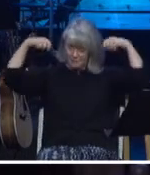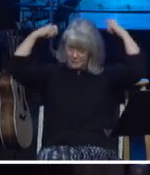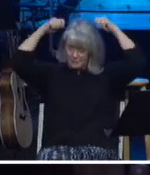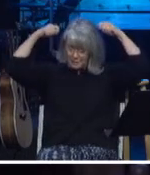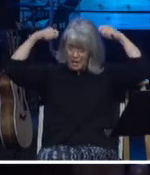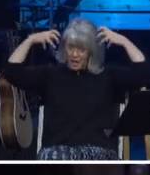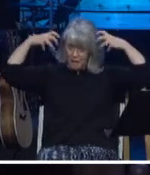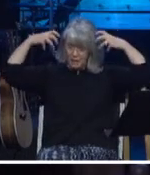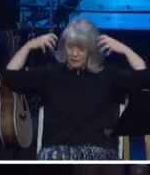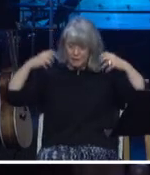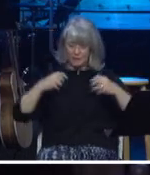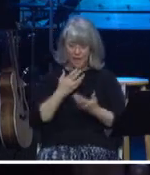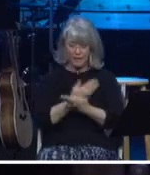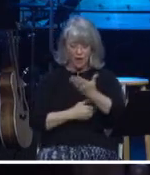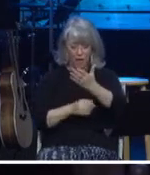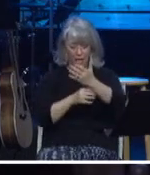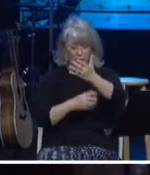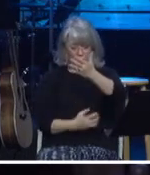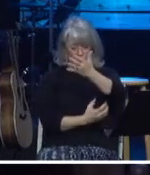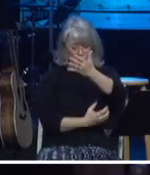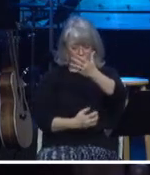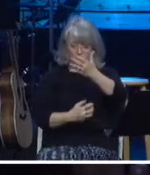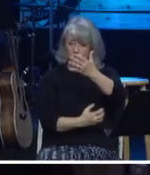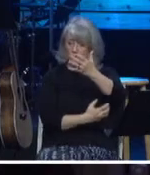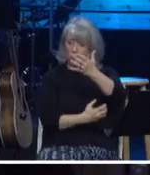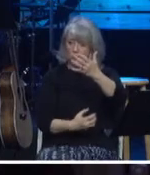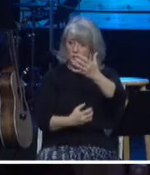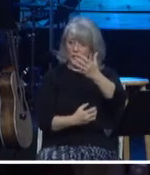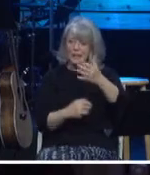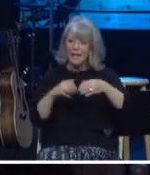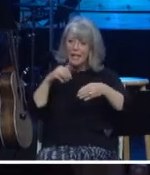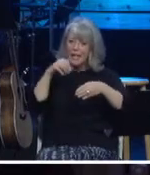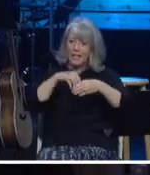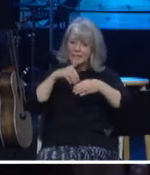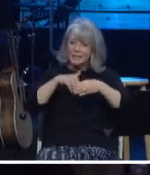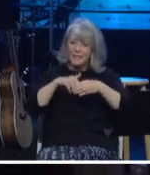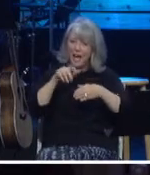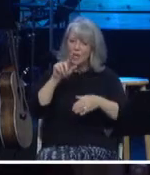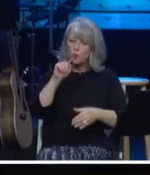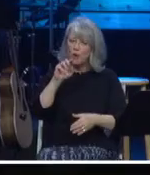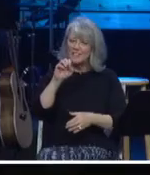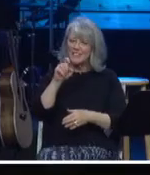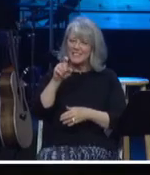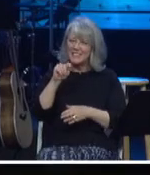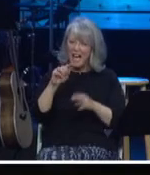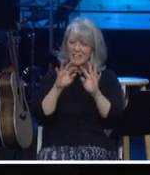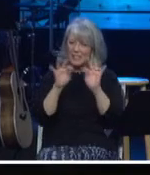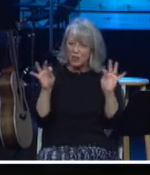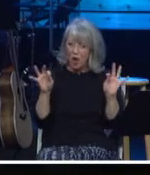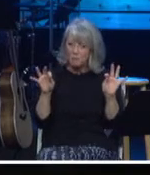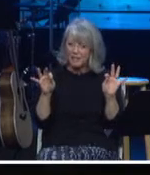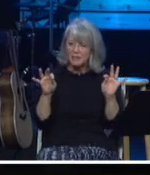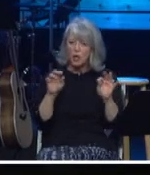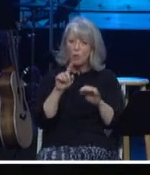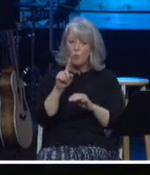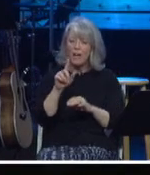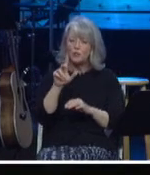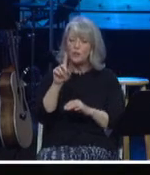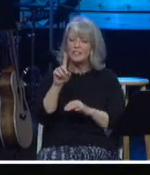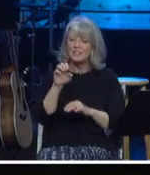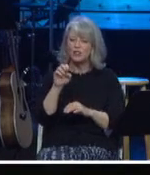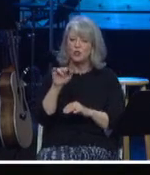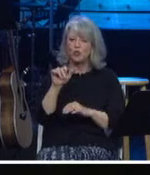They had written texts of the Old Testament inside those boxes. Here's what one of those texts was. Deuteronomy